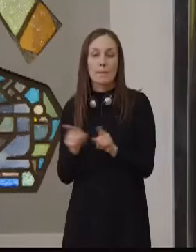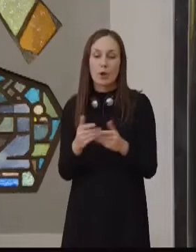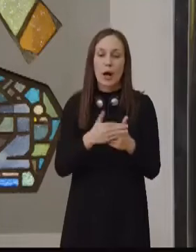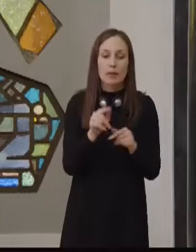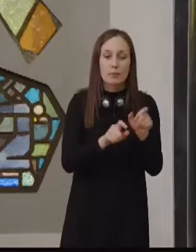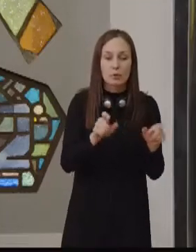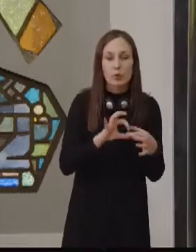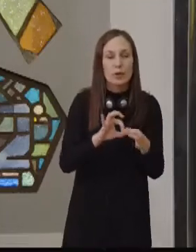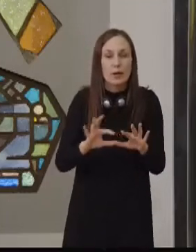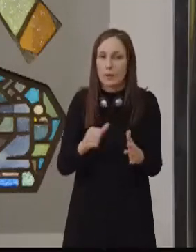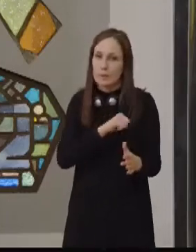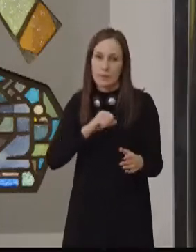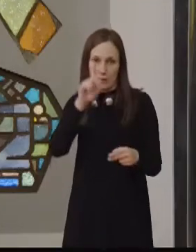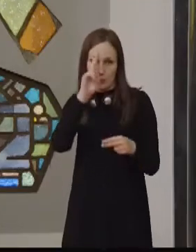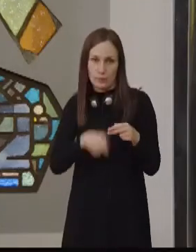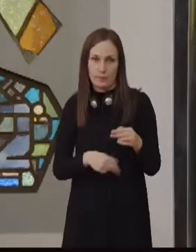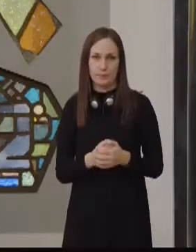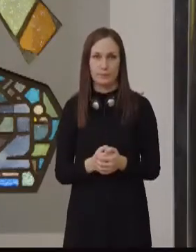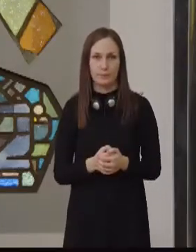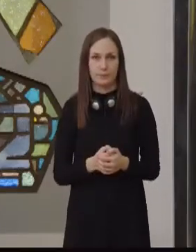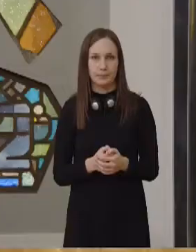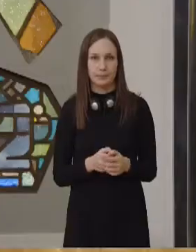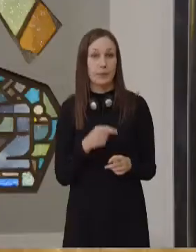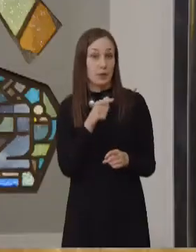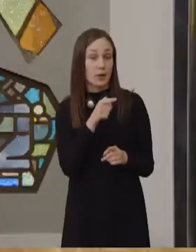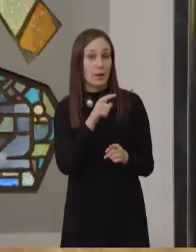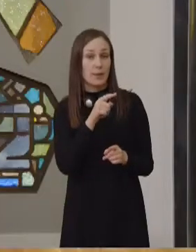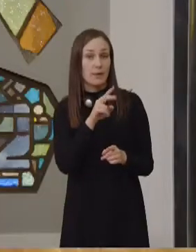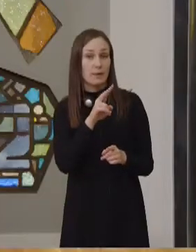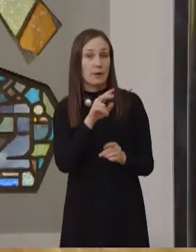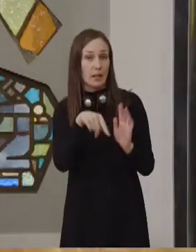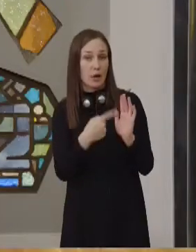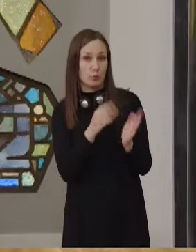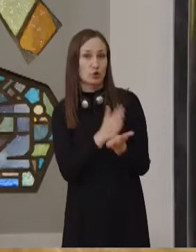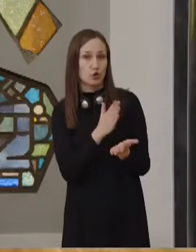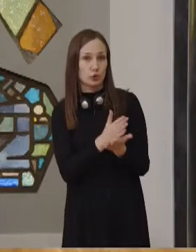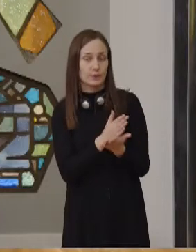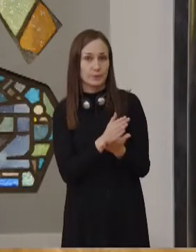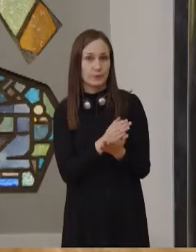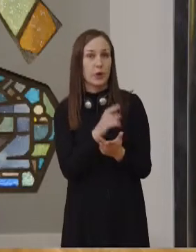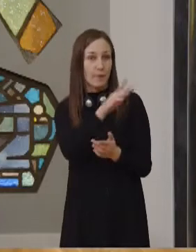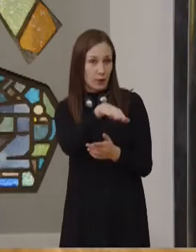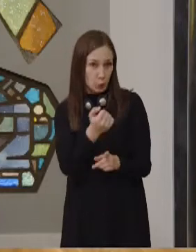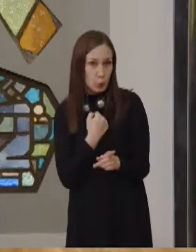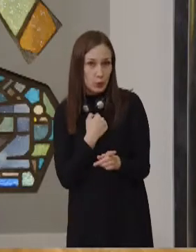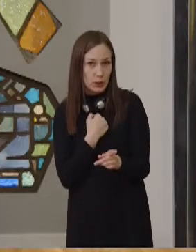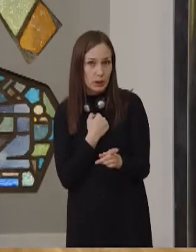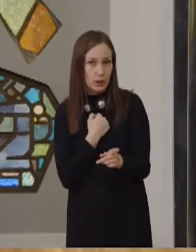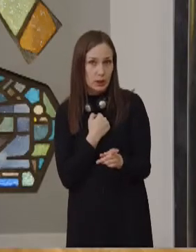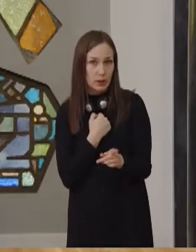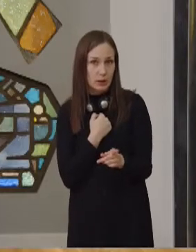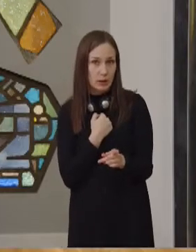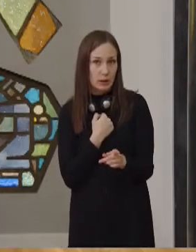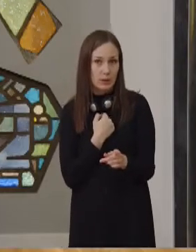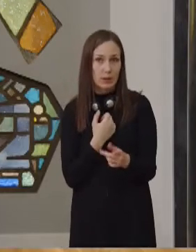what my family is and what are our relations with the people I love. My